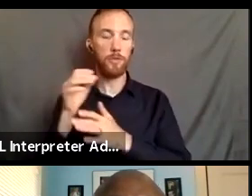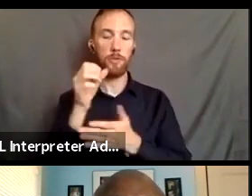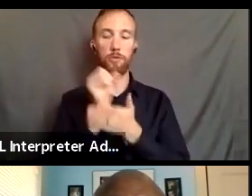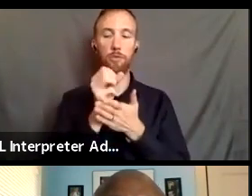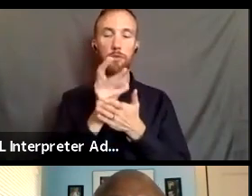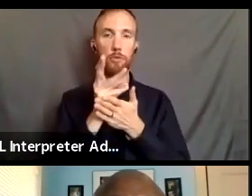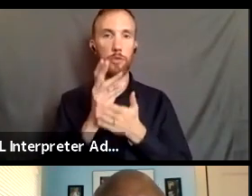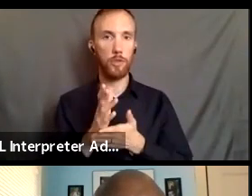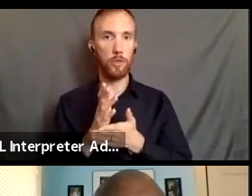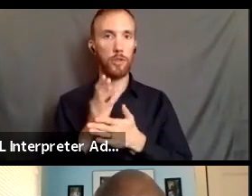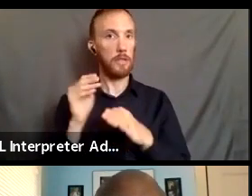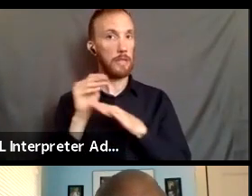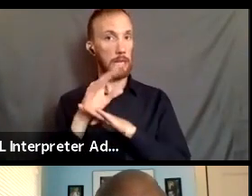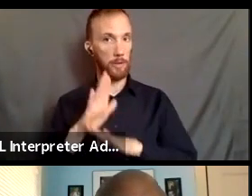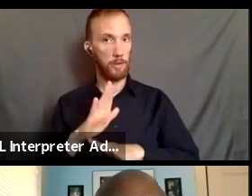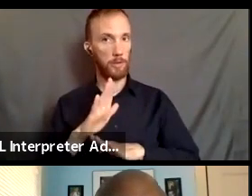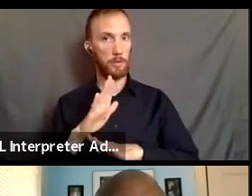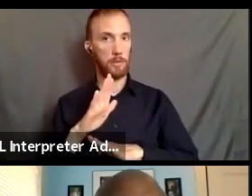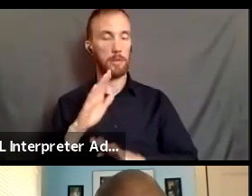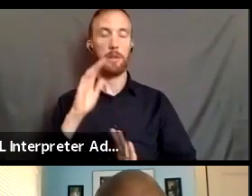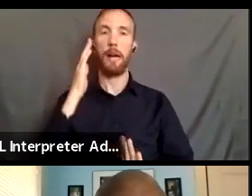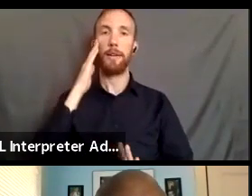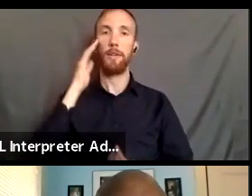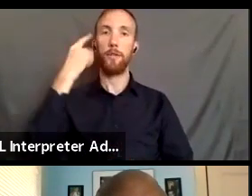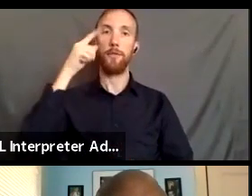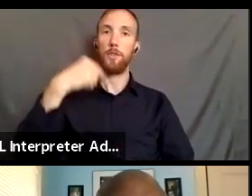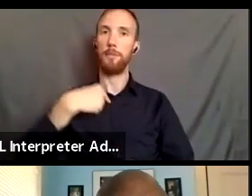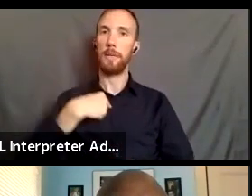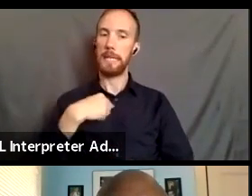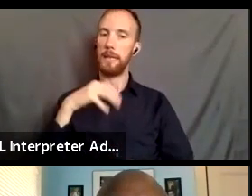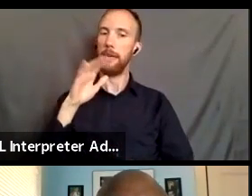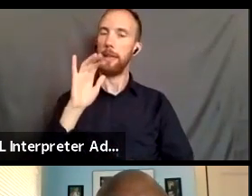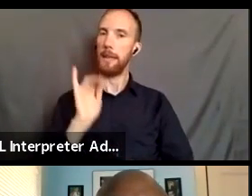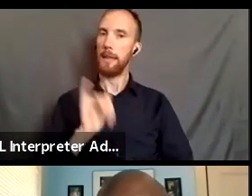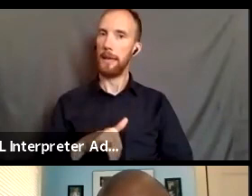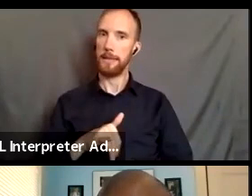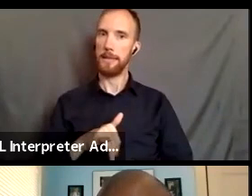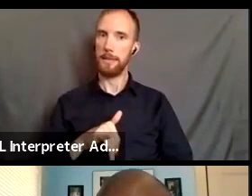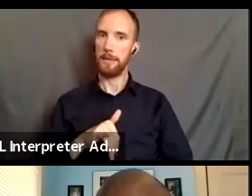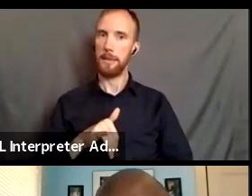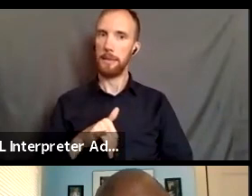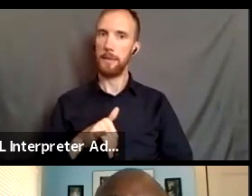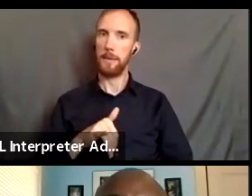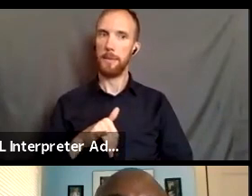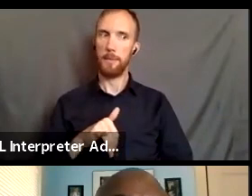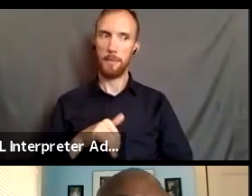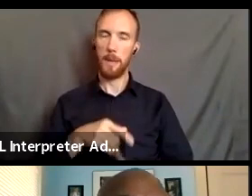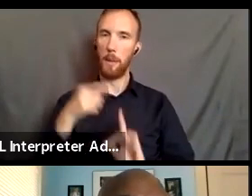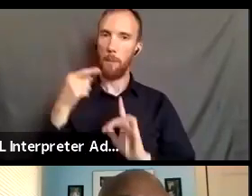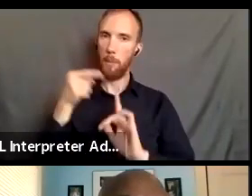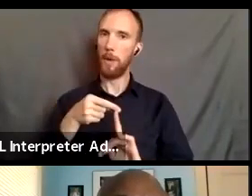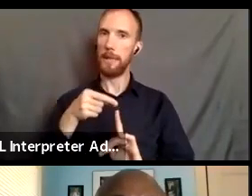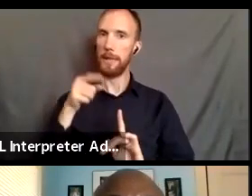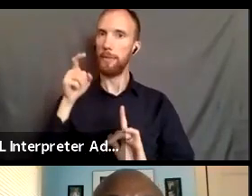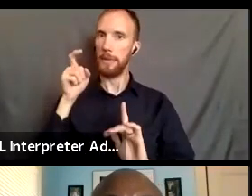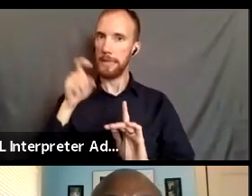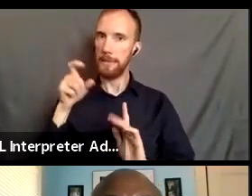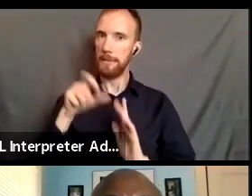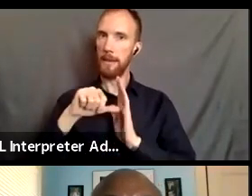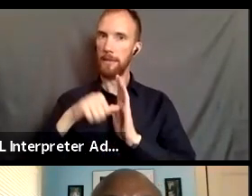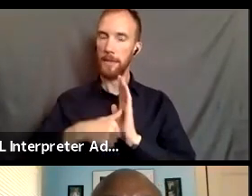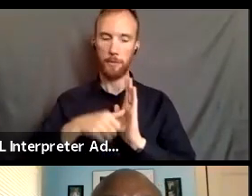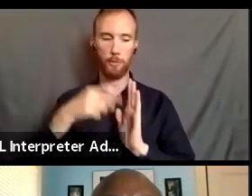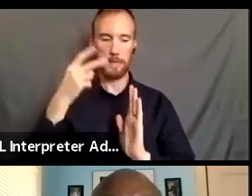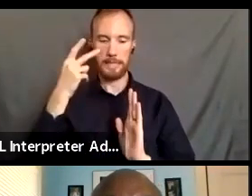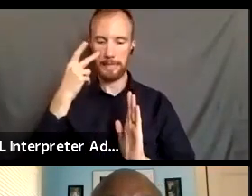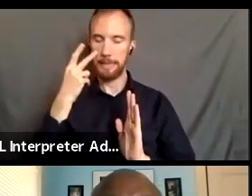at least for me being a poor a point of contention and that arises in the in the data that sometimes they